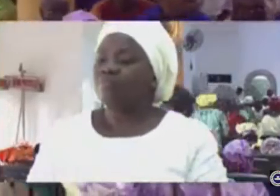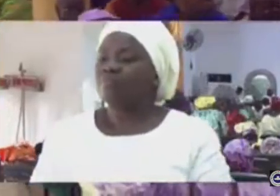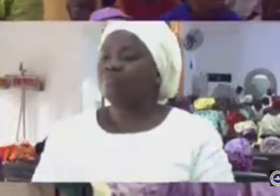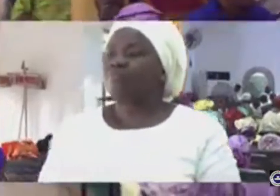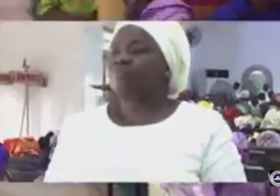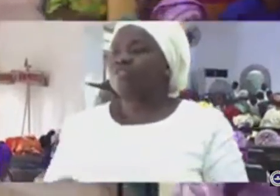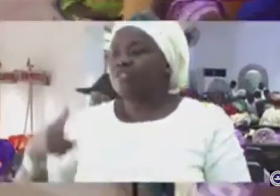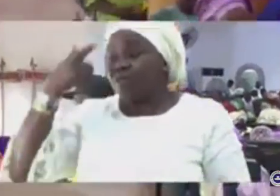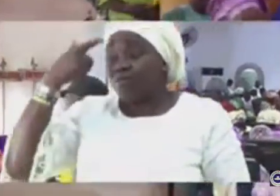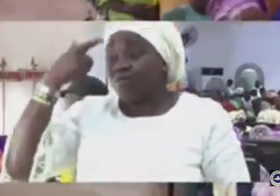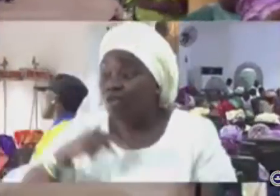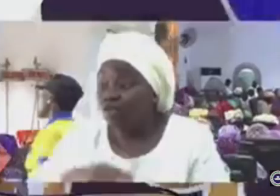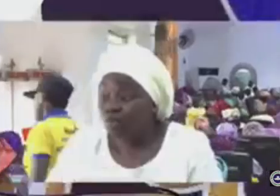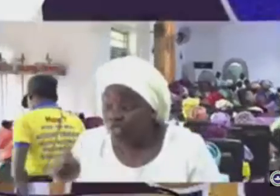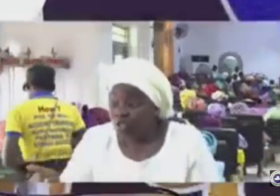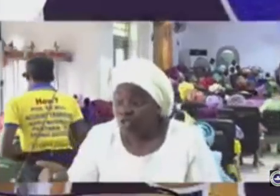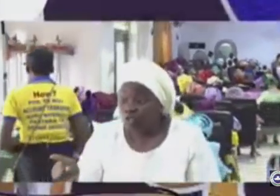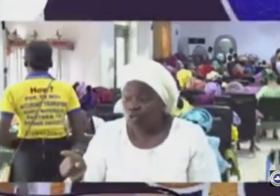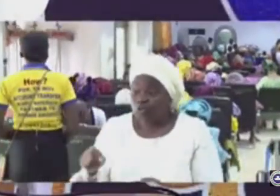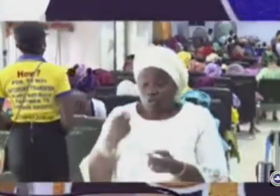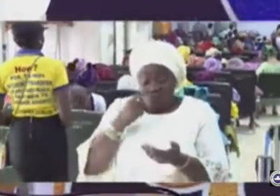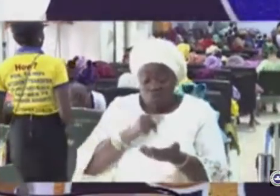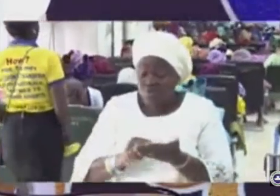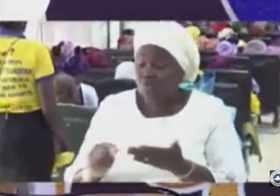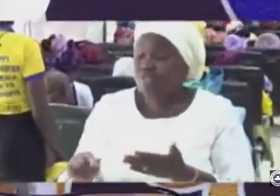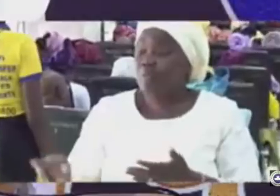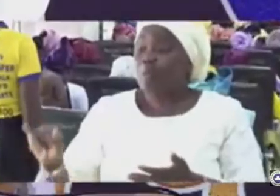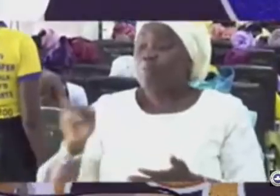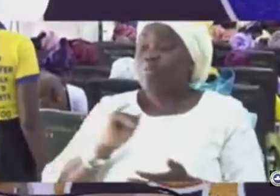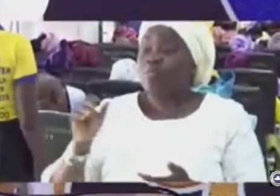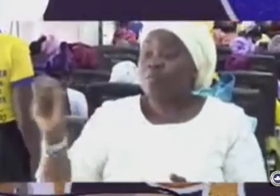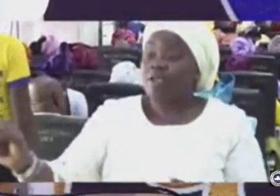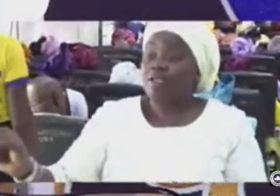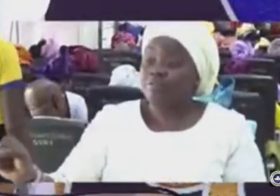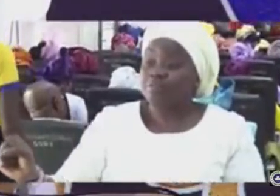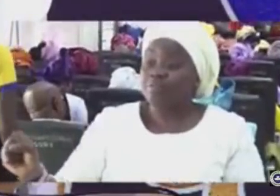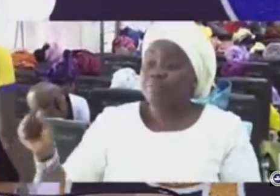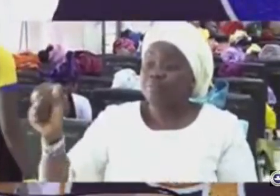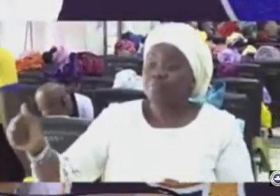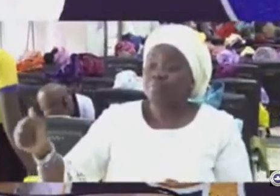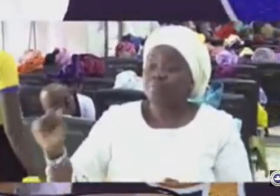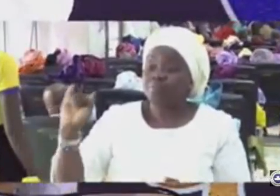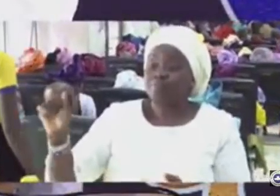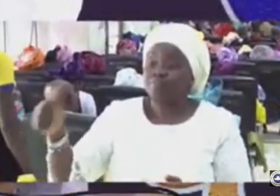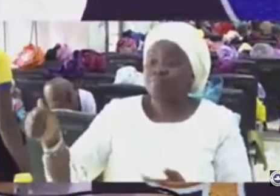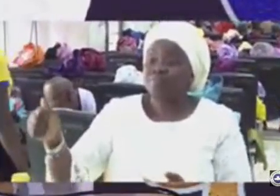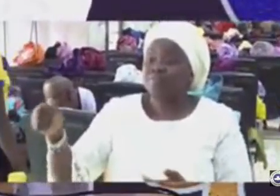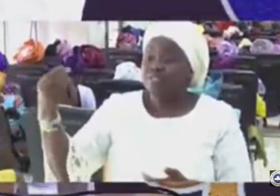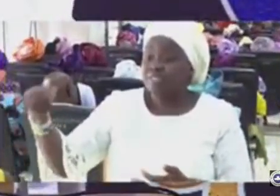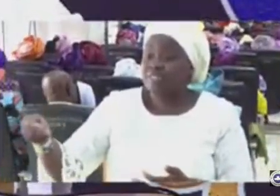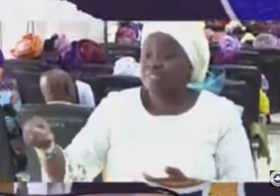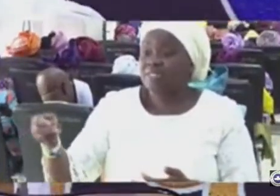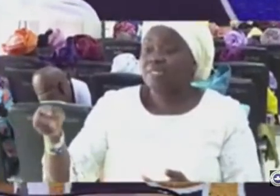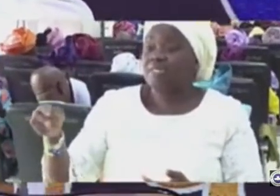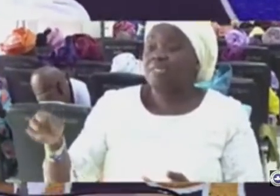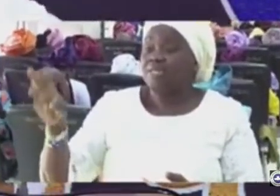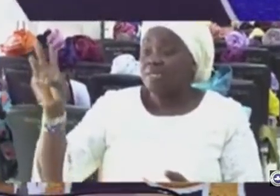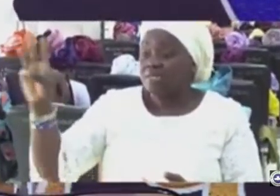Because when you read Isaiah chapter 61 from verse 1 to 3, Isaiah 61 from verse 1 to 3, the